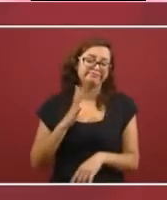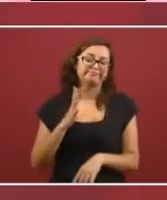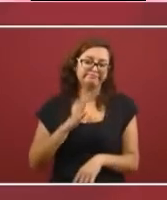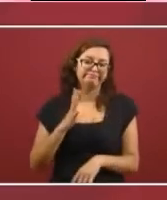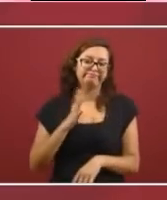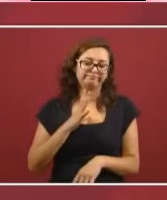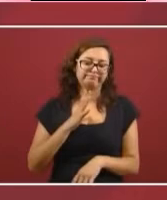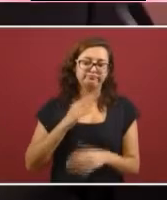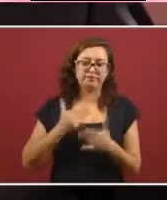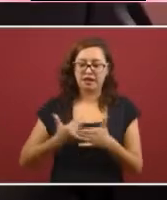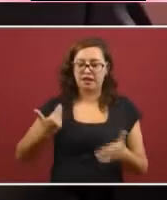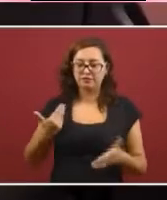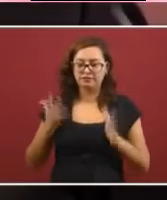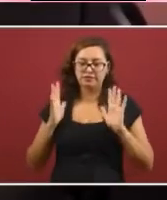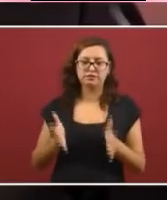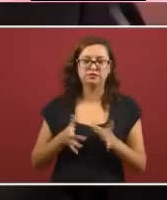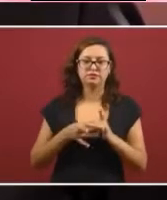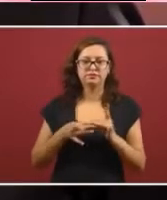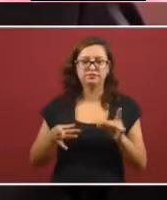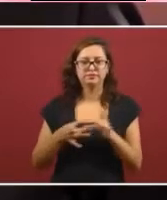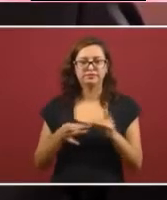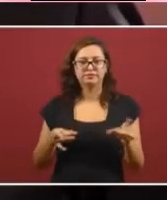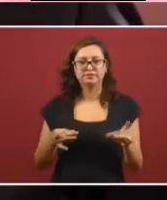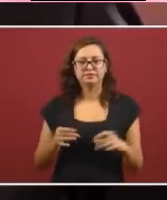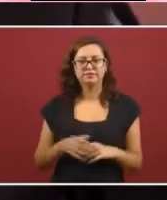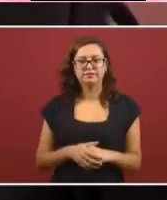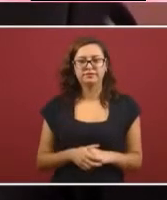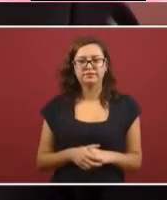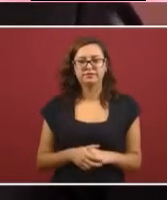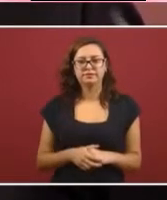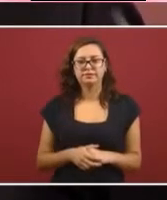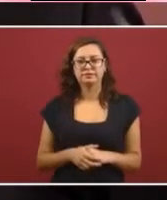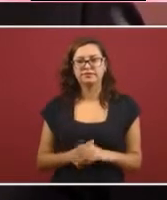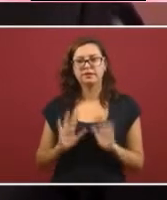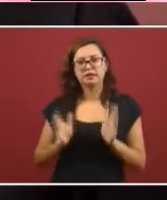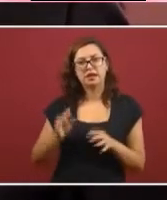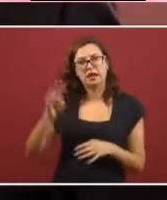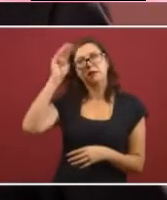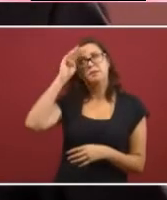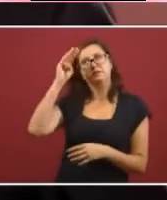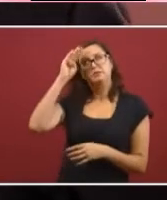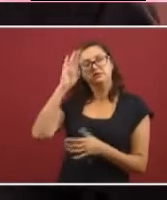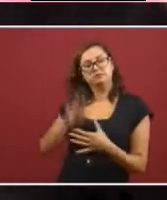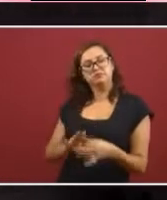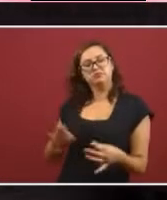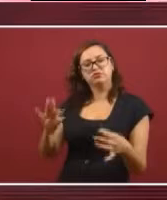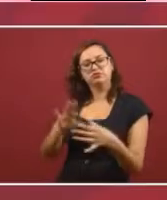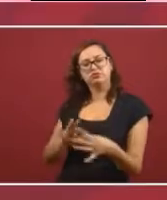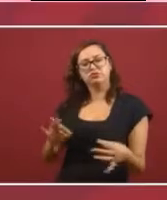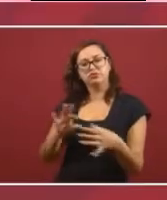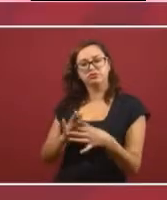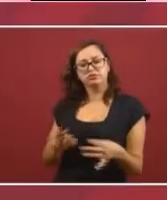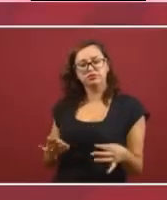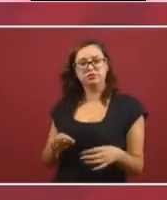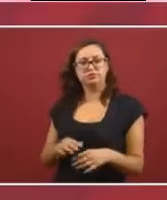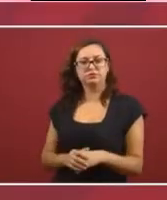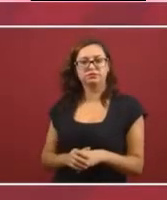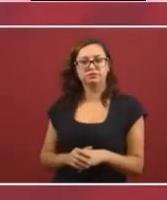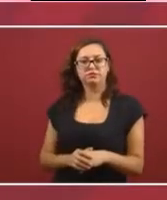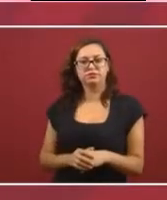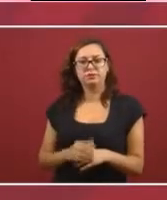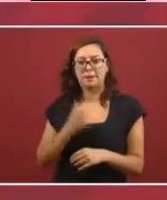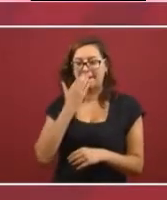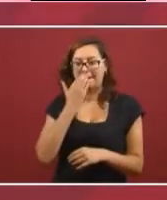expliqué. I've already explained these. Ya hice un esposo. I've already let you know